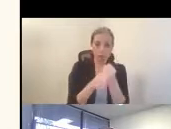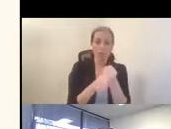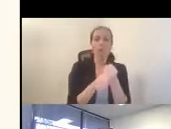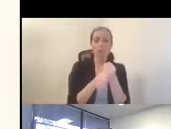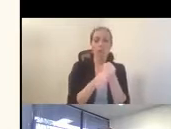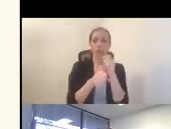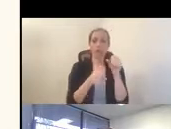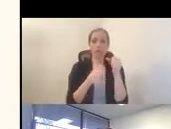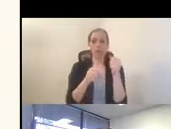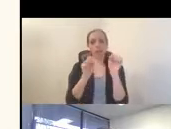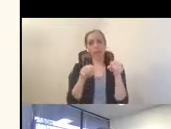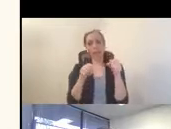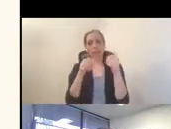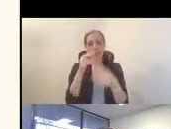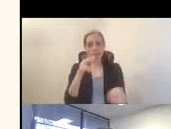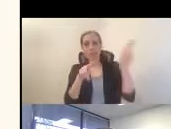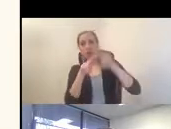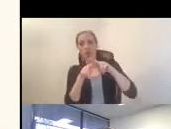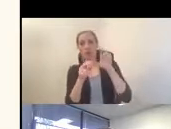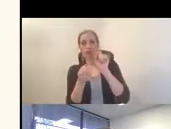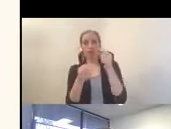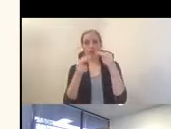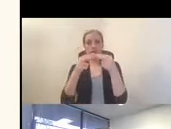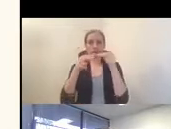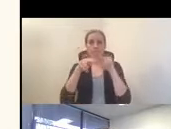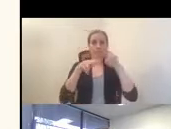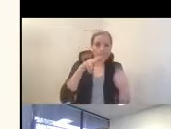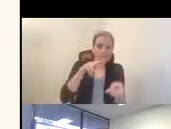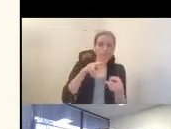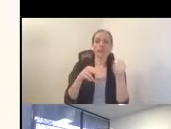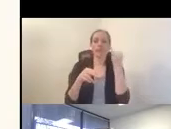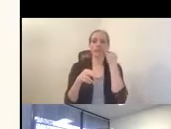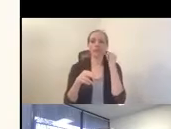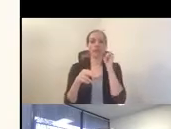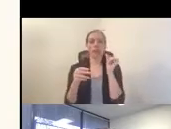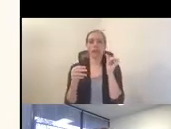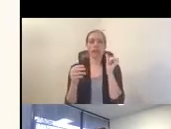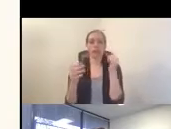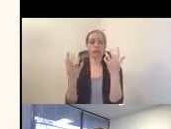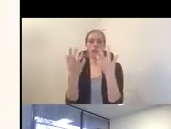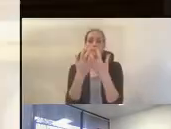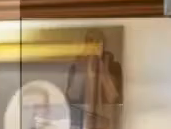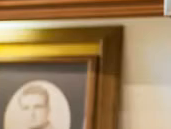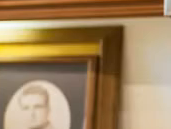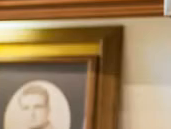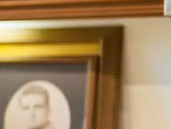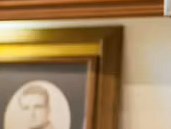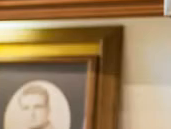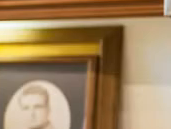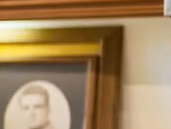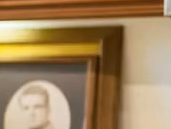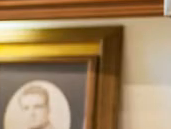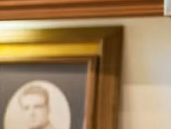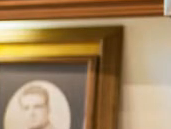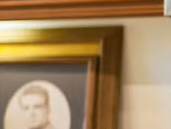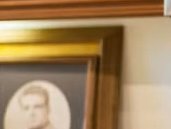this amount can be increased or decreased if there are unmet needs or a change in circumstances. But in order for money to